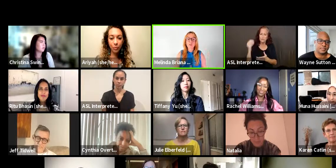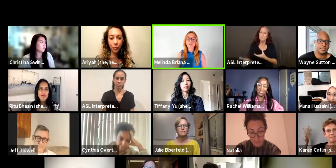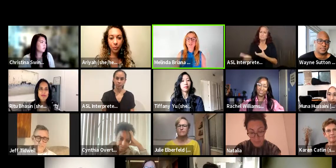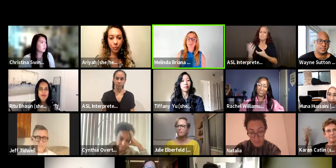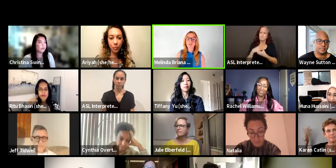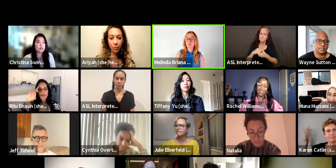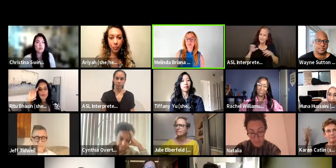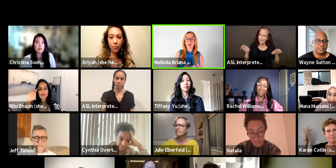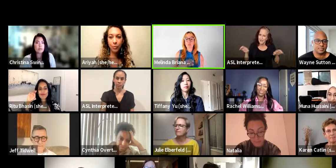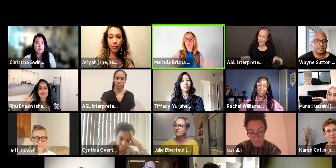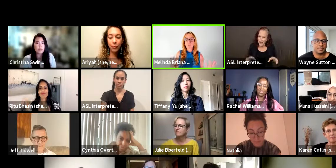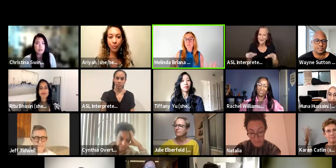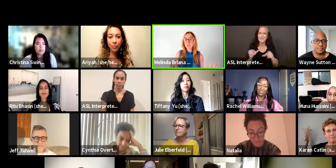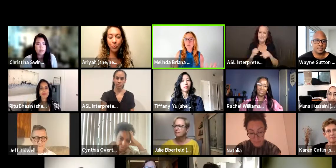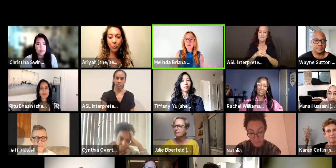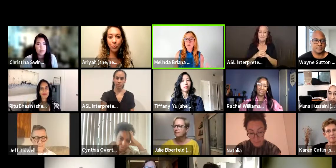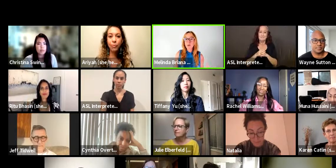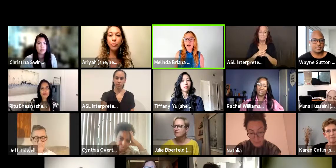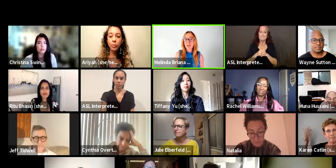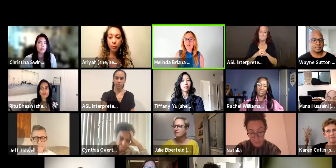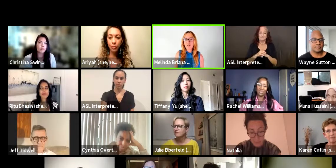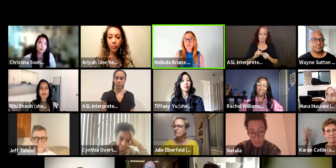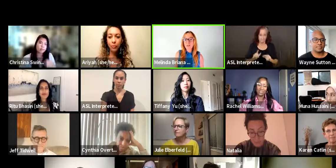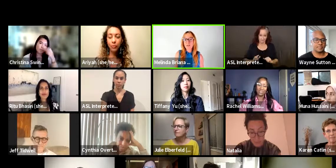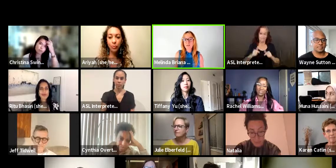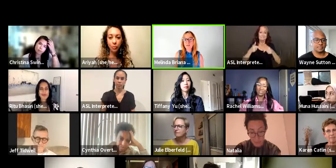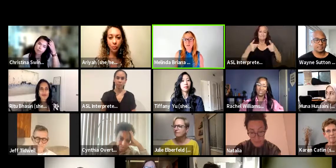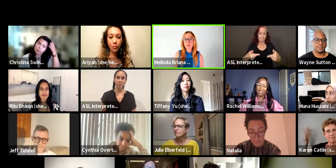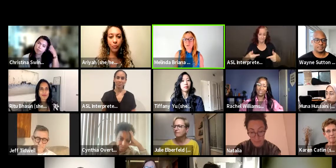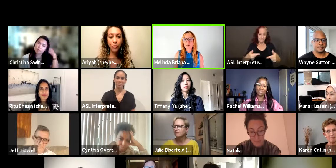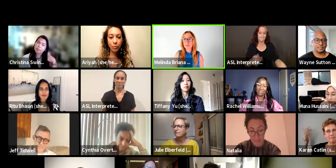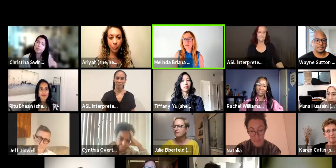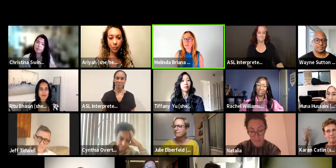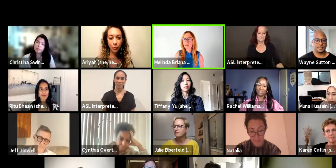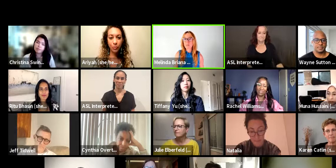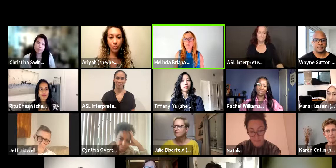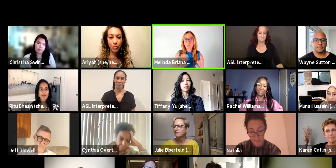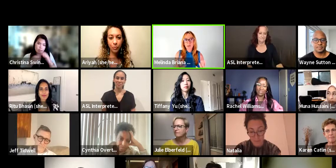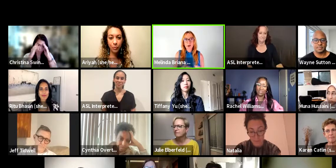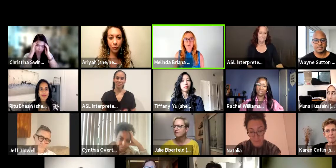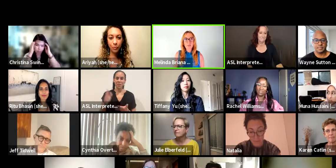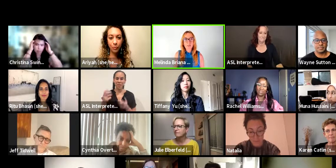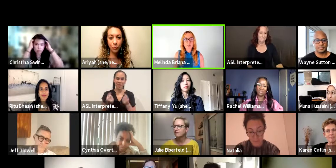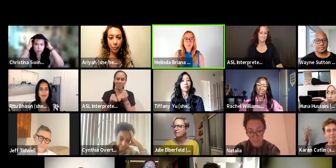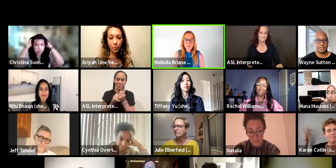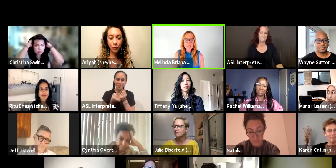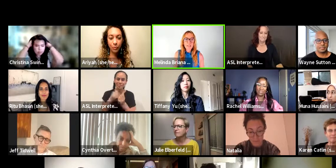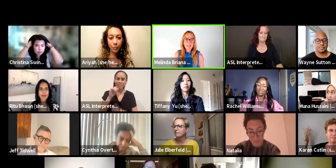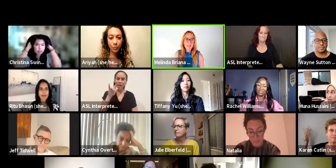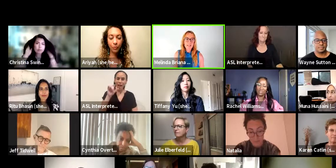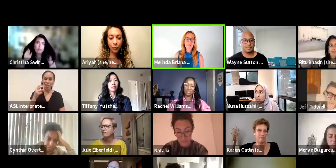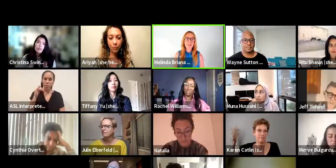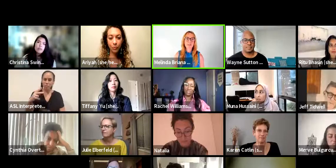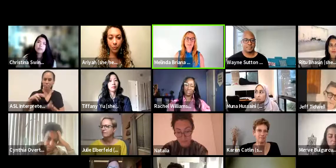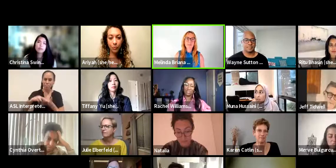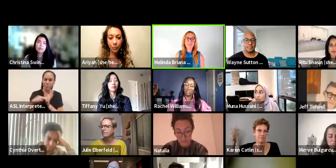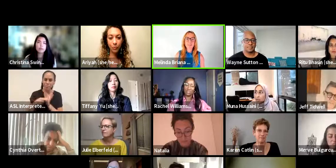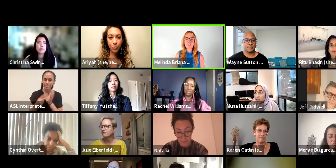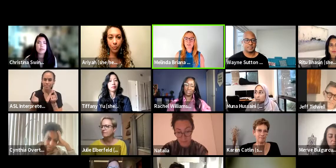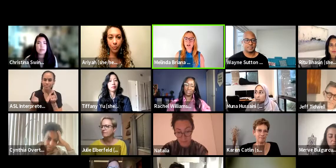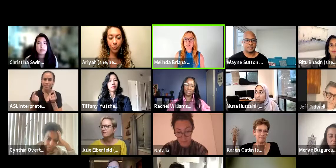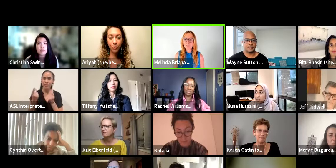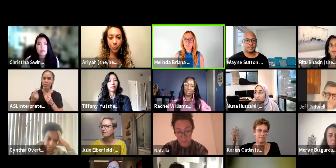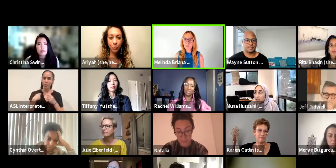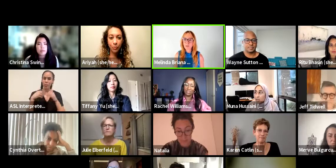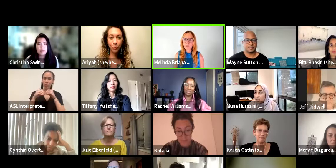last few years, I've learned from thousands of people what allyship means for them. We did it. We've released a